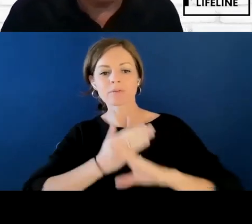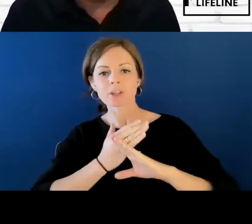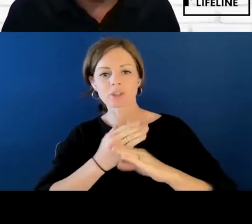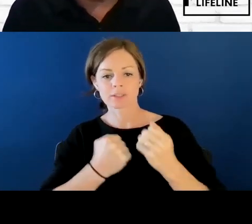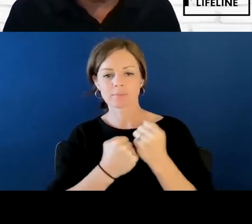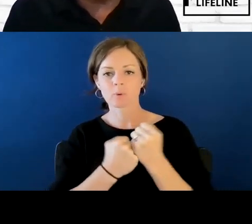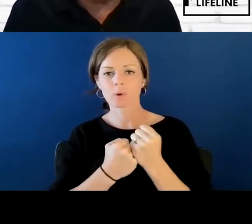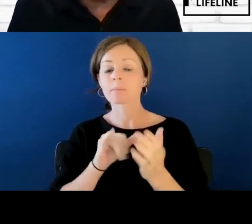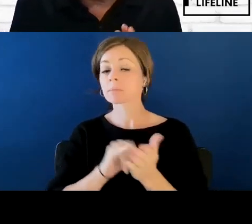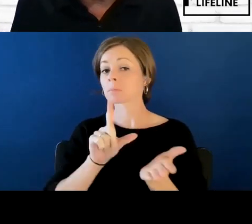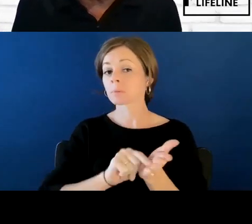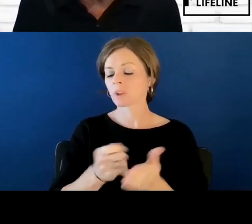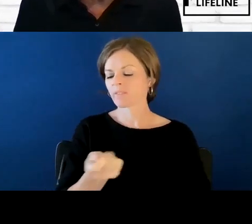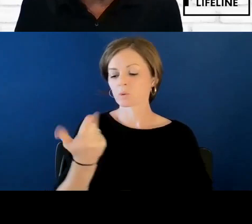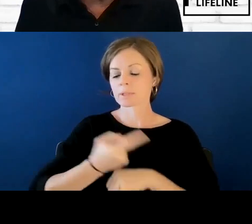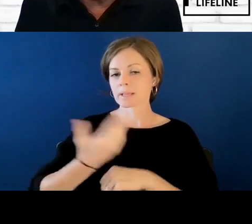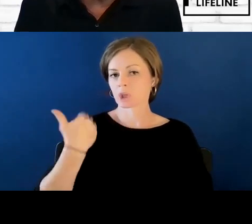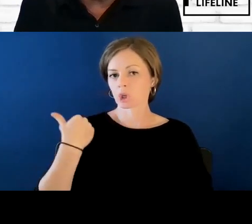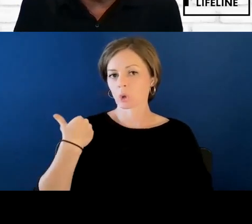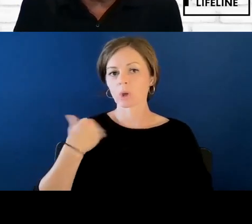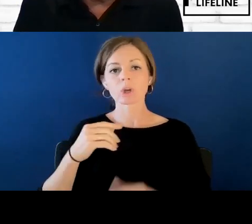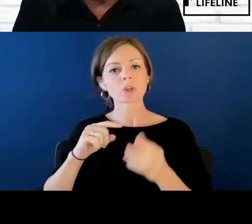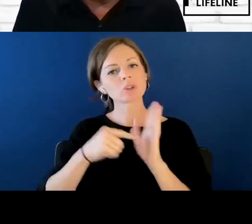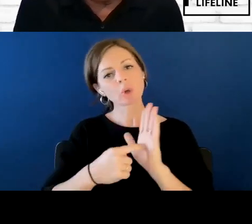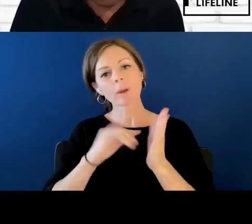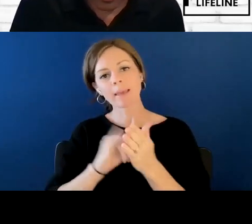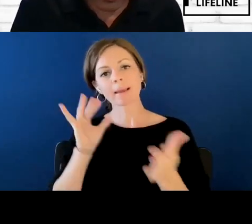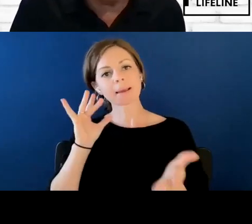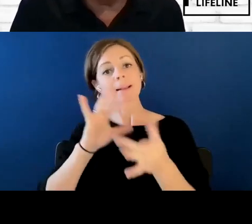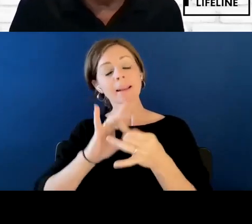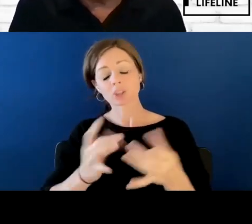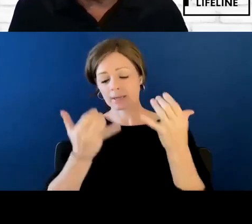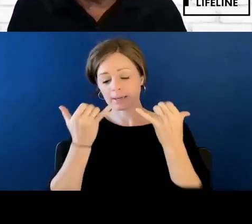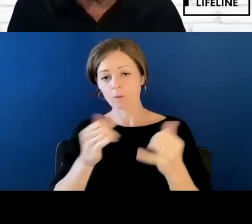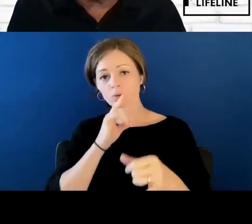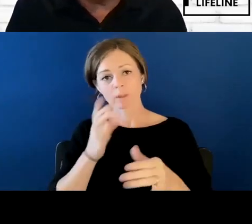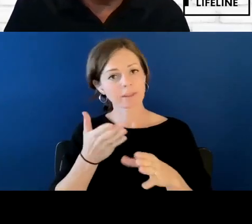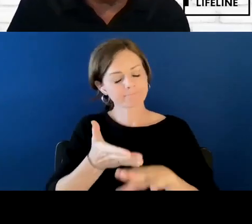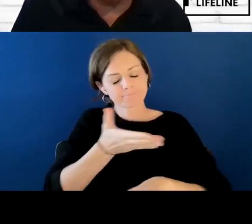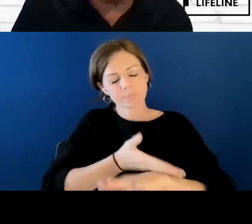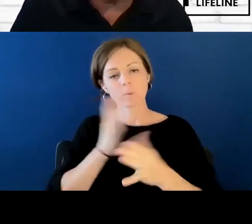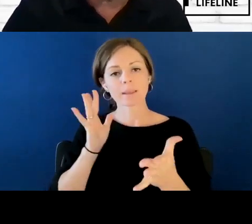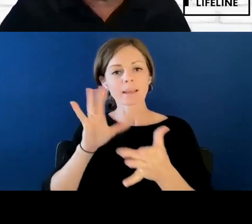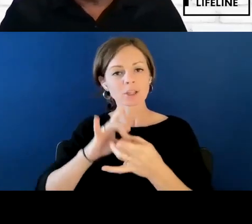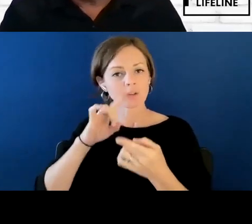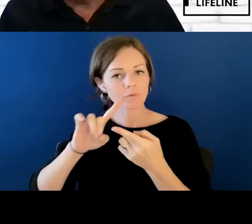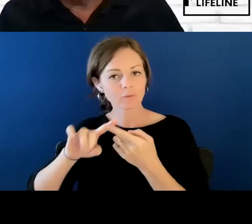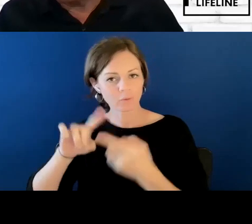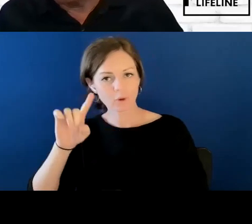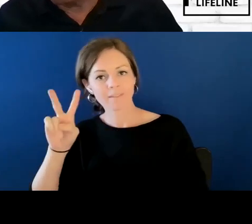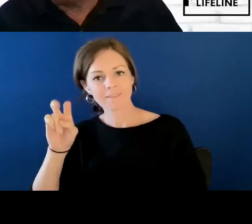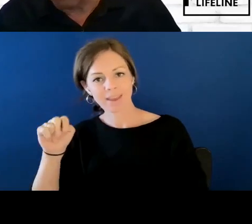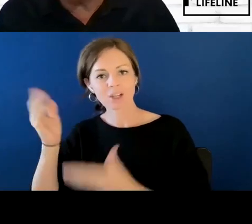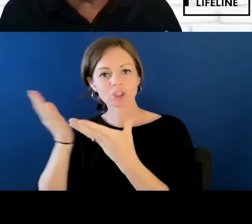back. So it's again showing that connection now that is enhancing those connections of veteran services